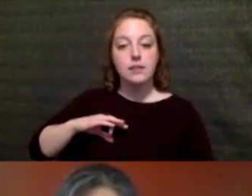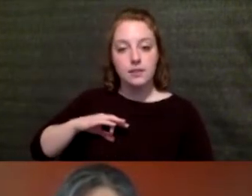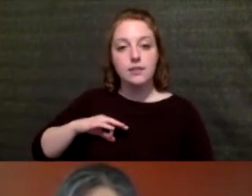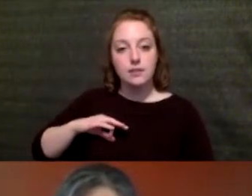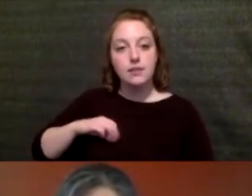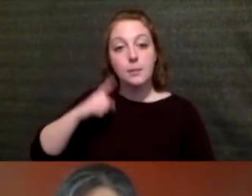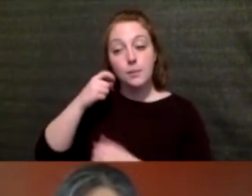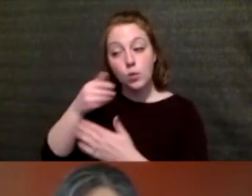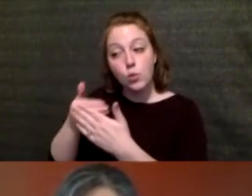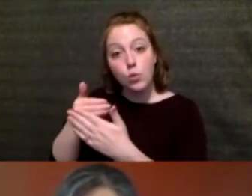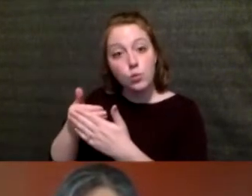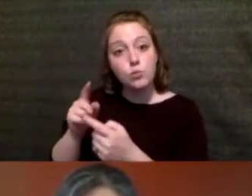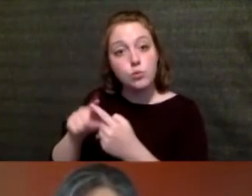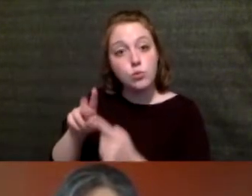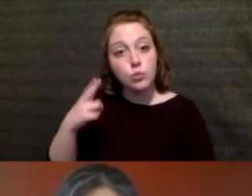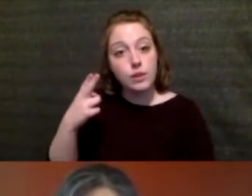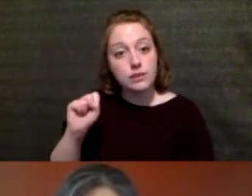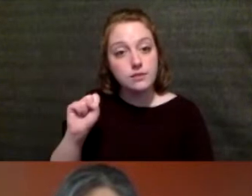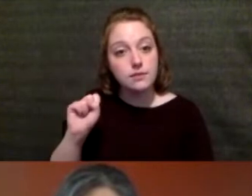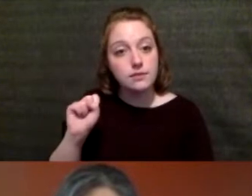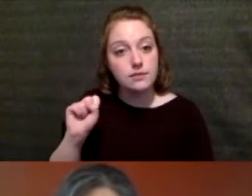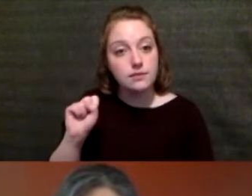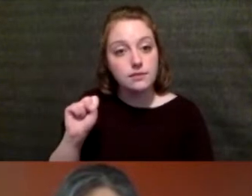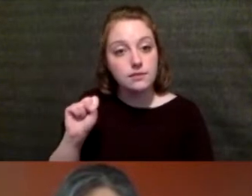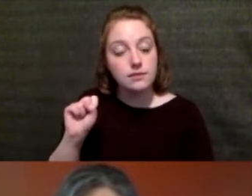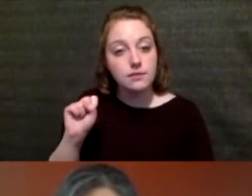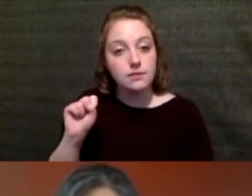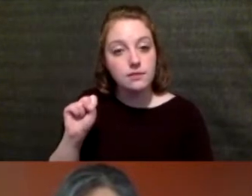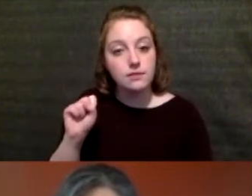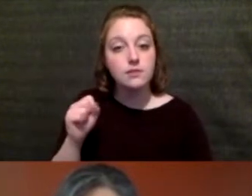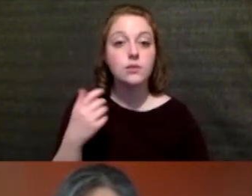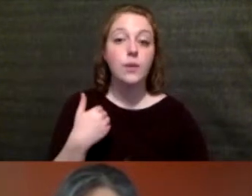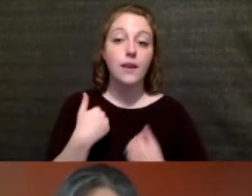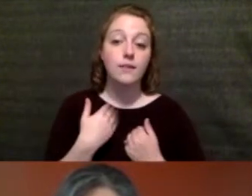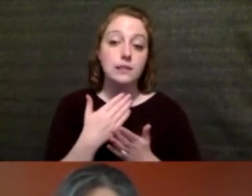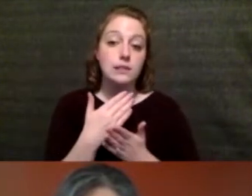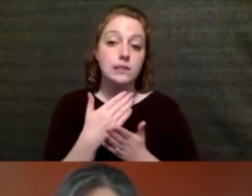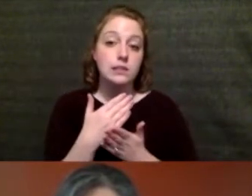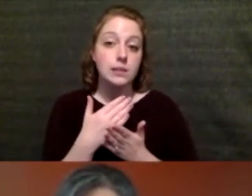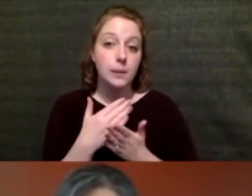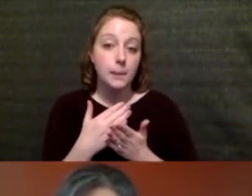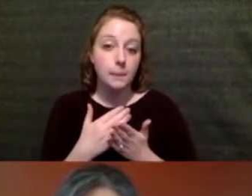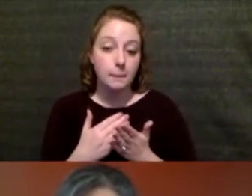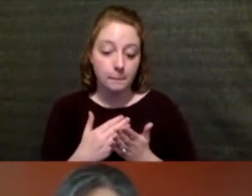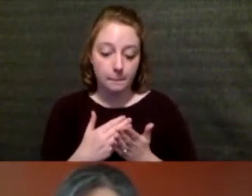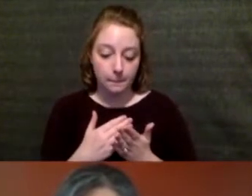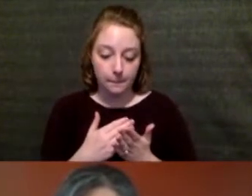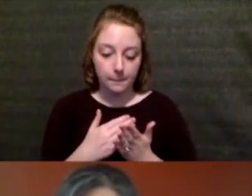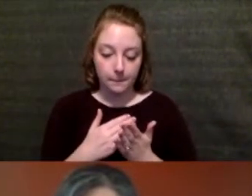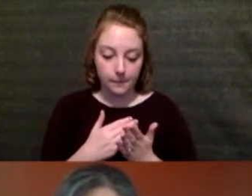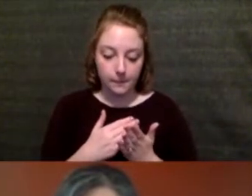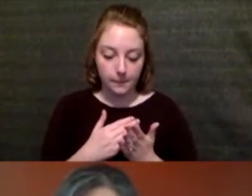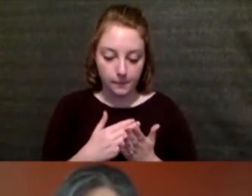proximity to, to university. So you, you do have some, you have some, um, um,